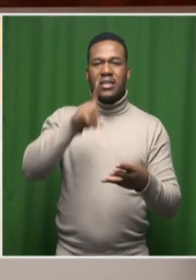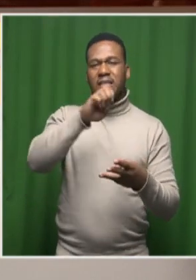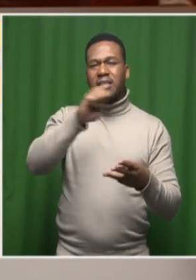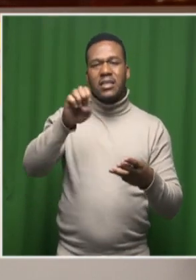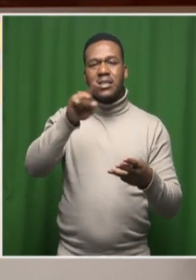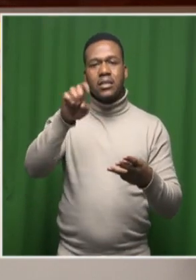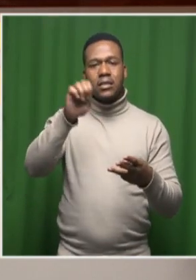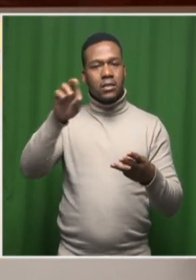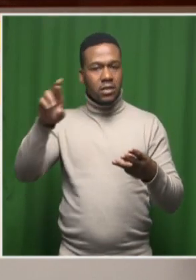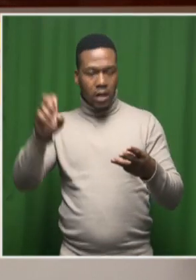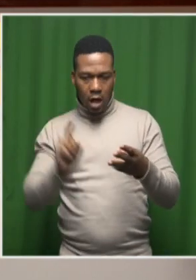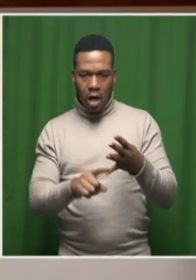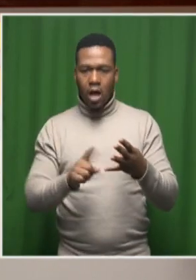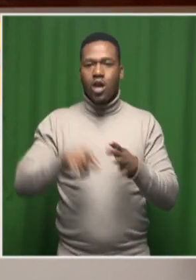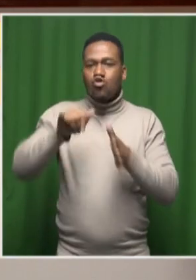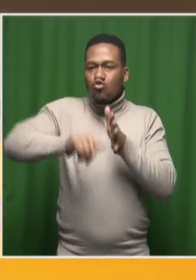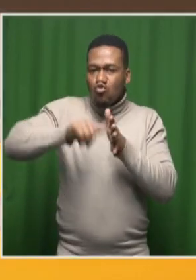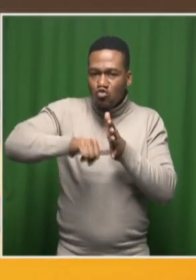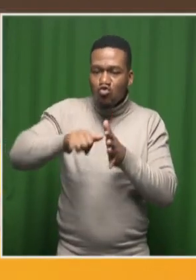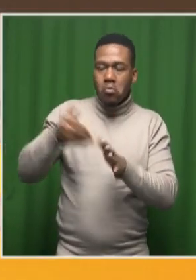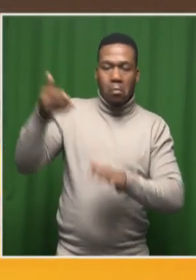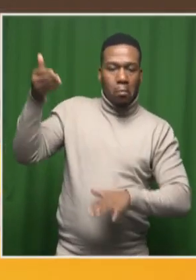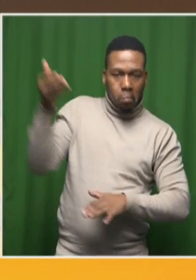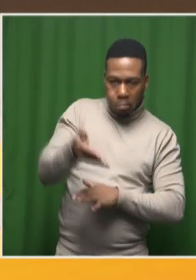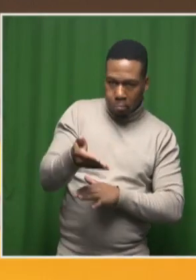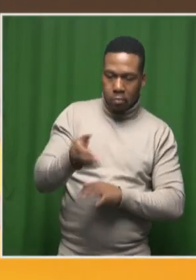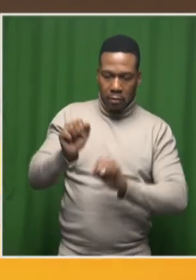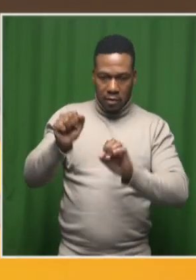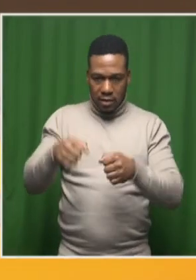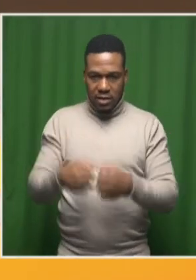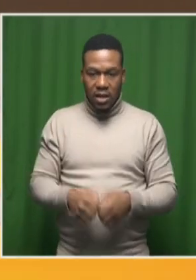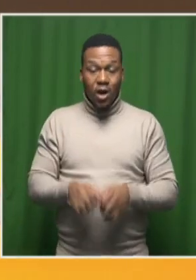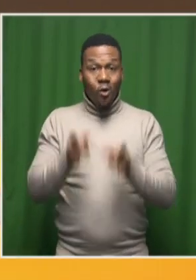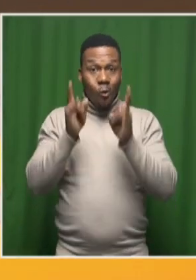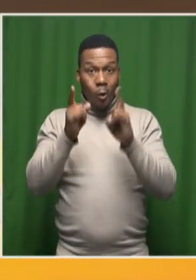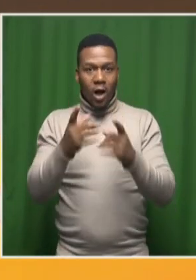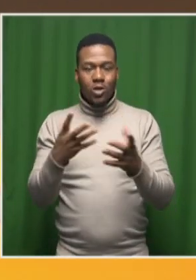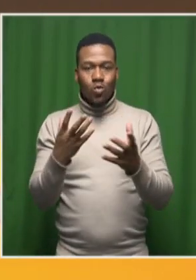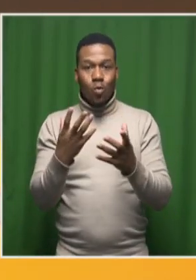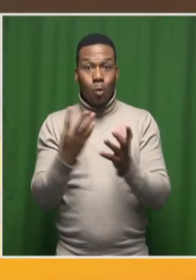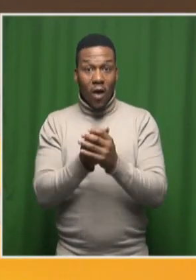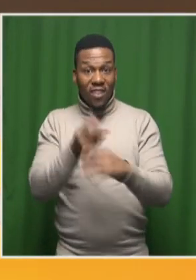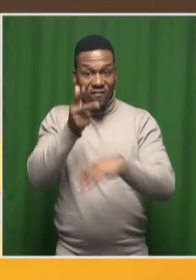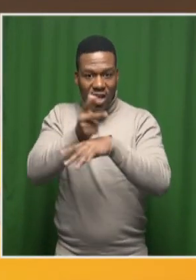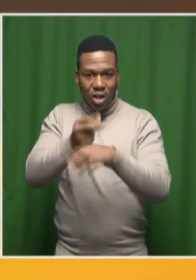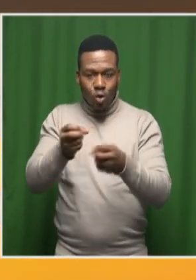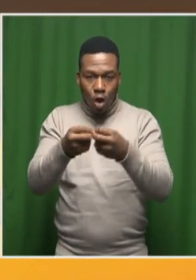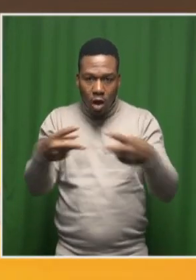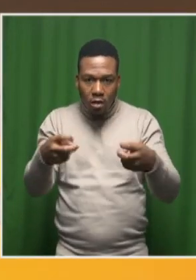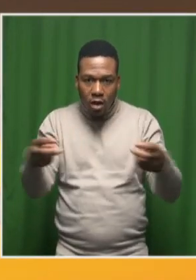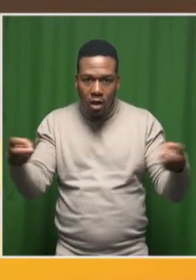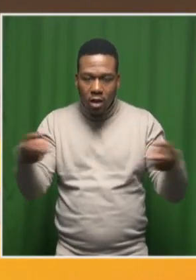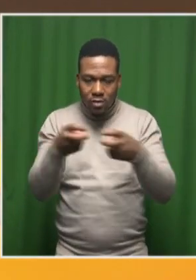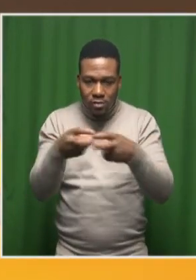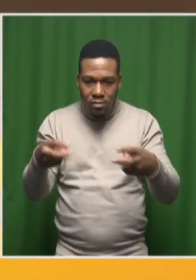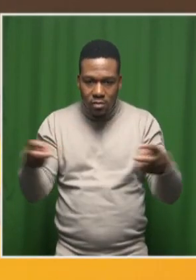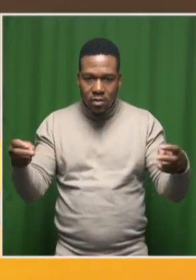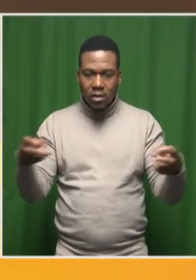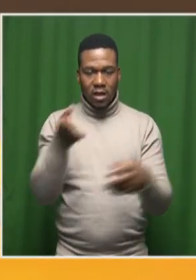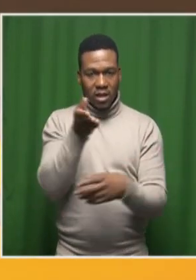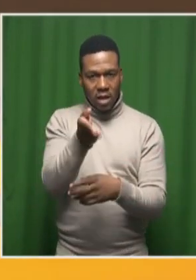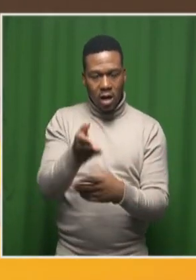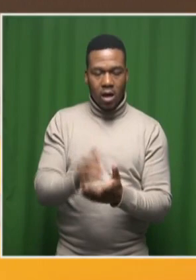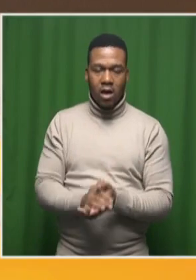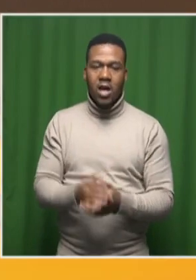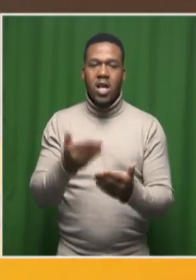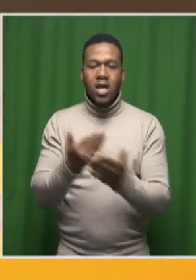as well. I think watching it with the lyric video is very impactful, just so you get to